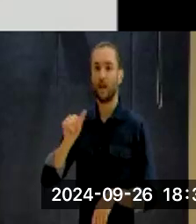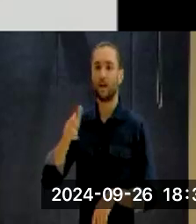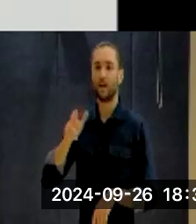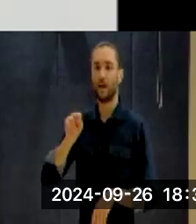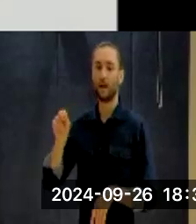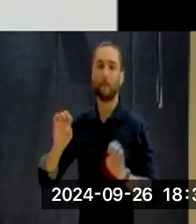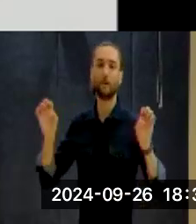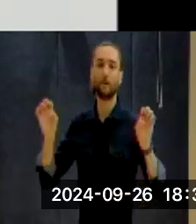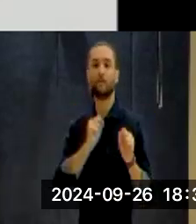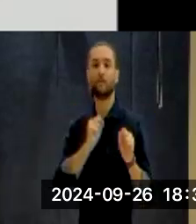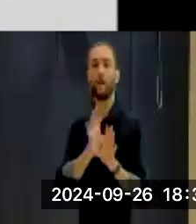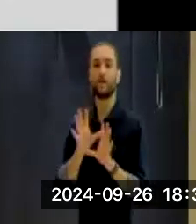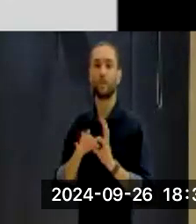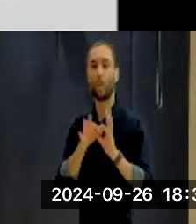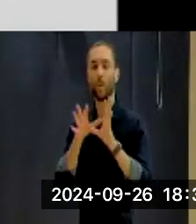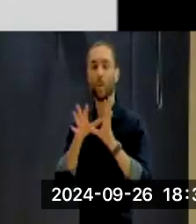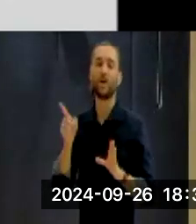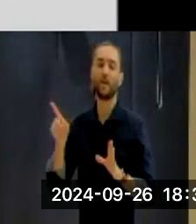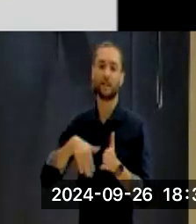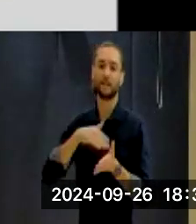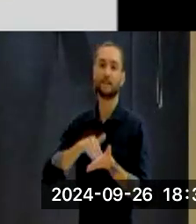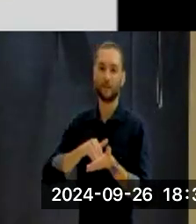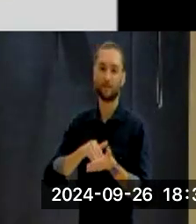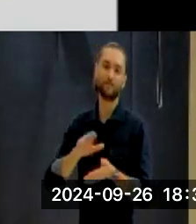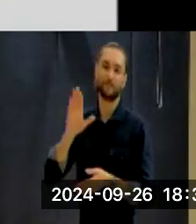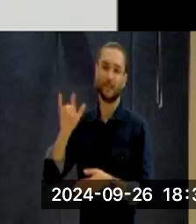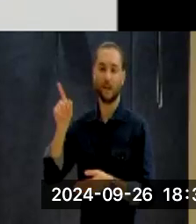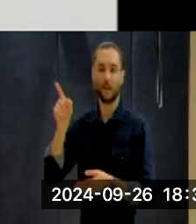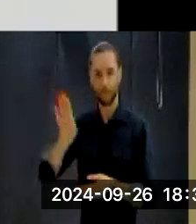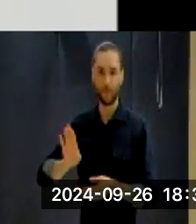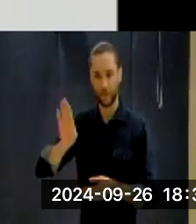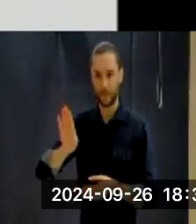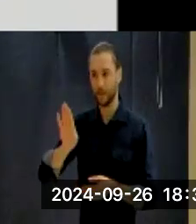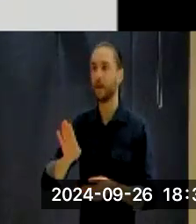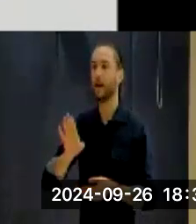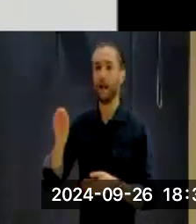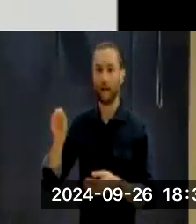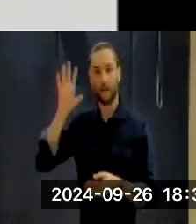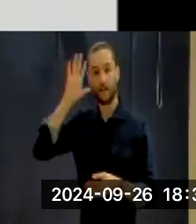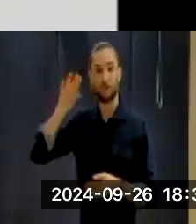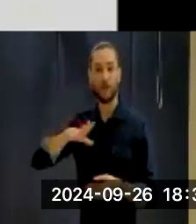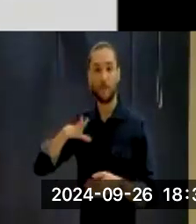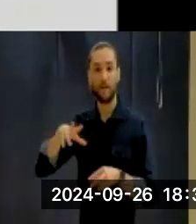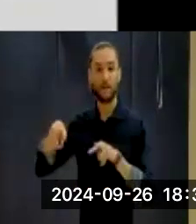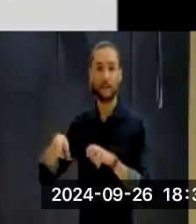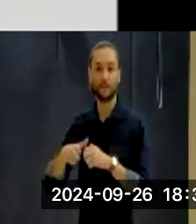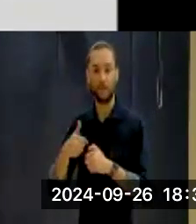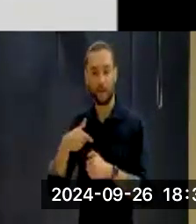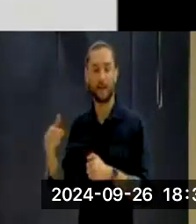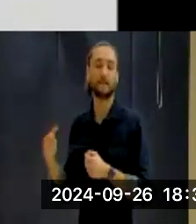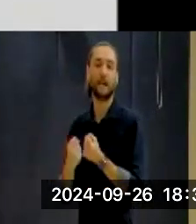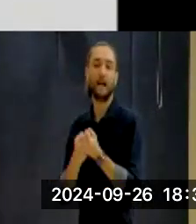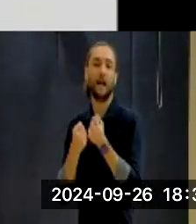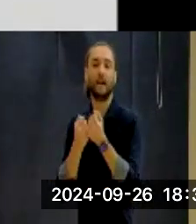Preparedness Coordinator at the Center for Independent Living in Berkeley. And the gentleman sitting next to me is an advocate at